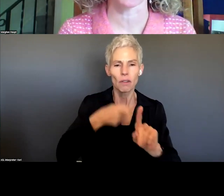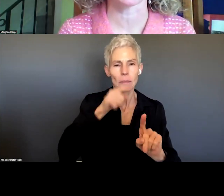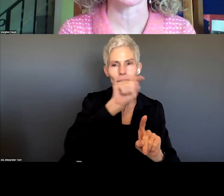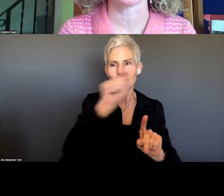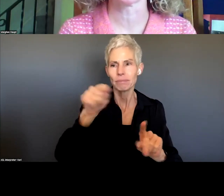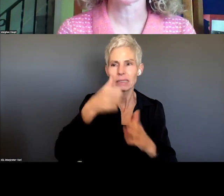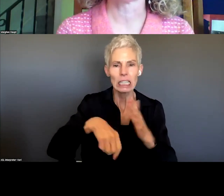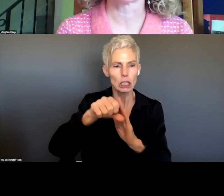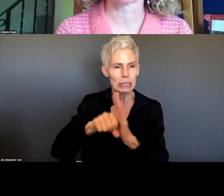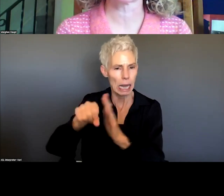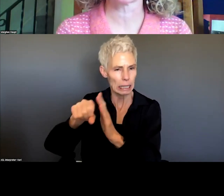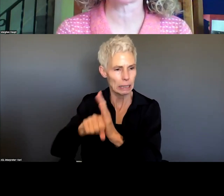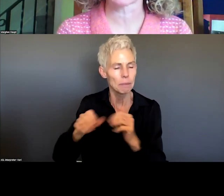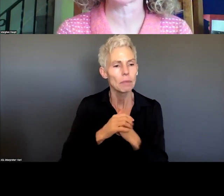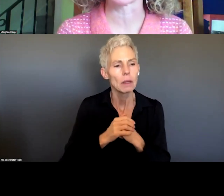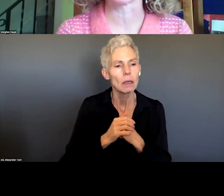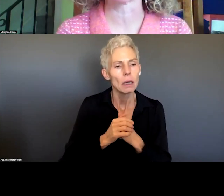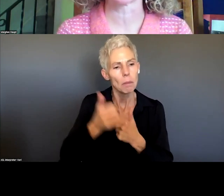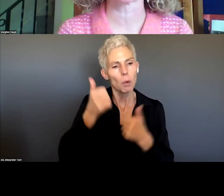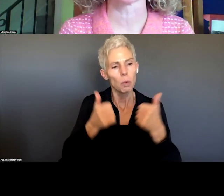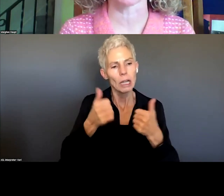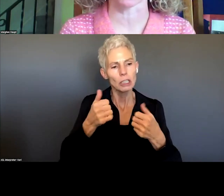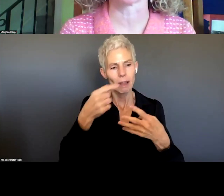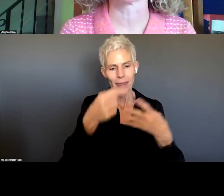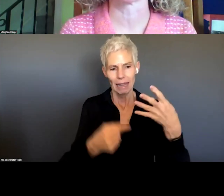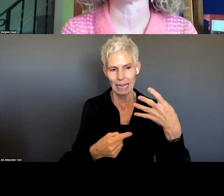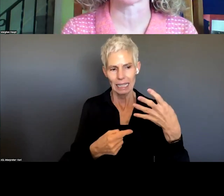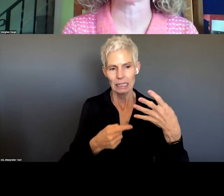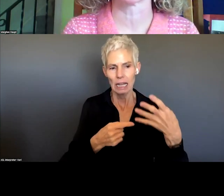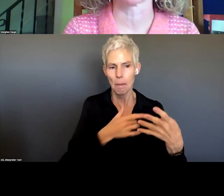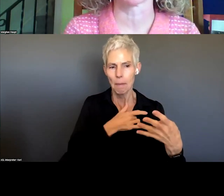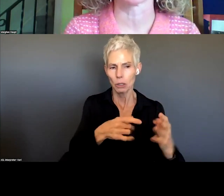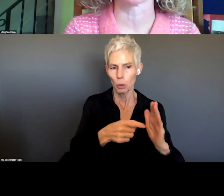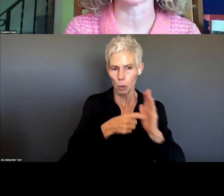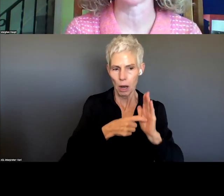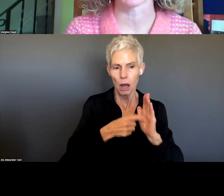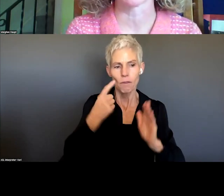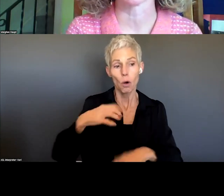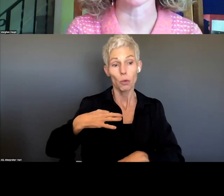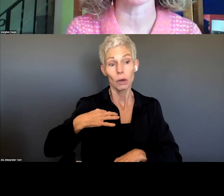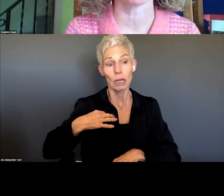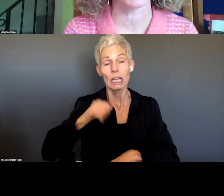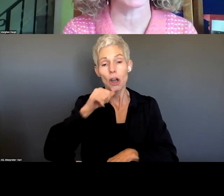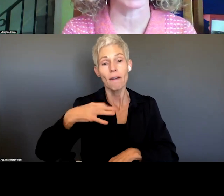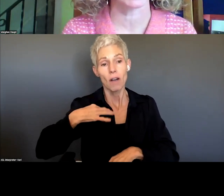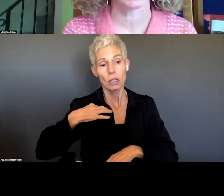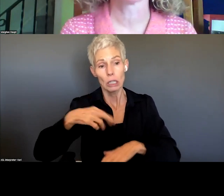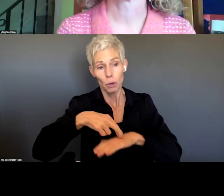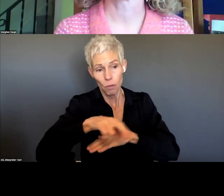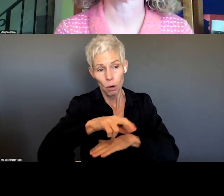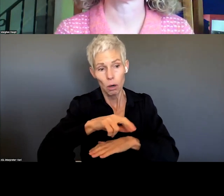of the question. But which of the following is typically required for an involuntary referral and a behavioral health